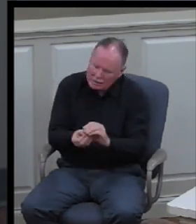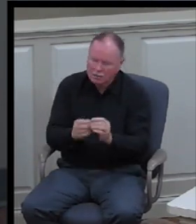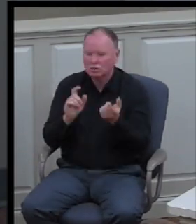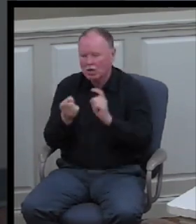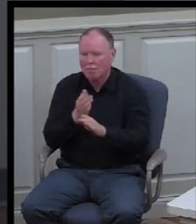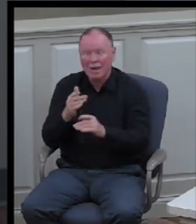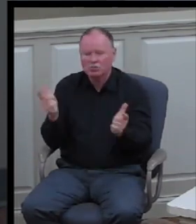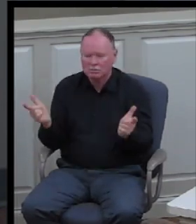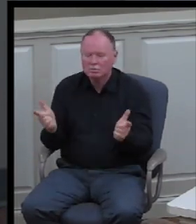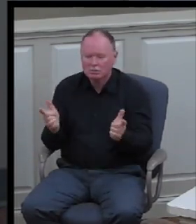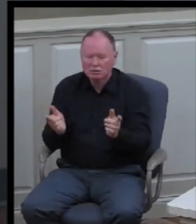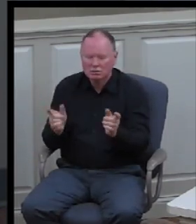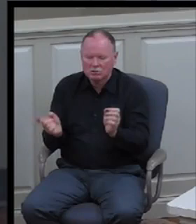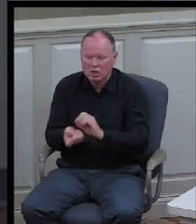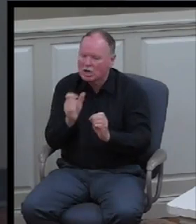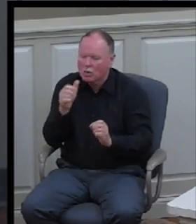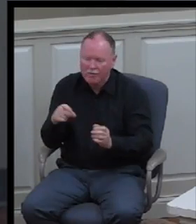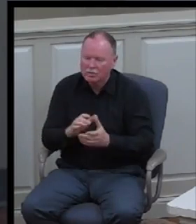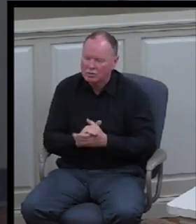major changes.